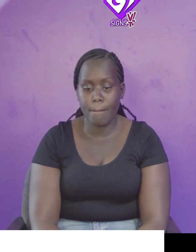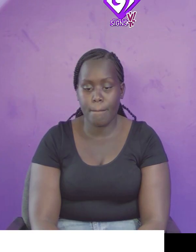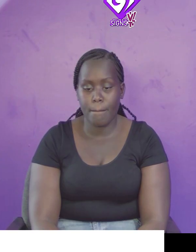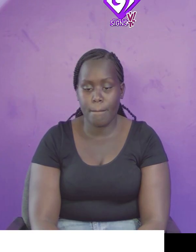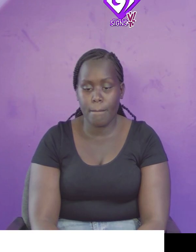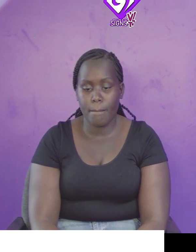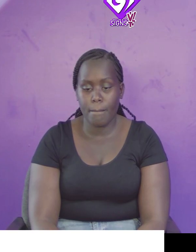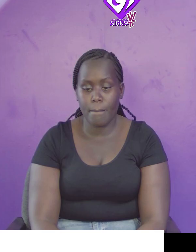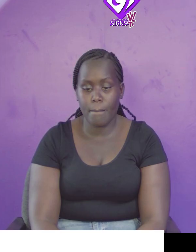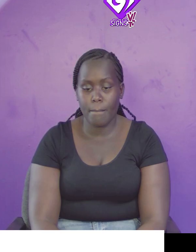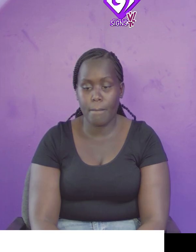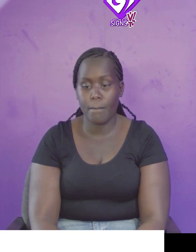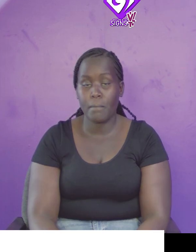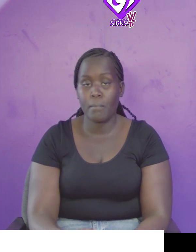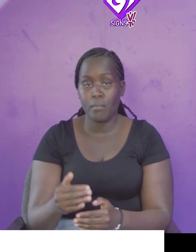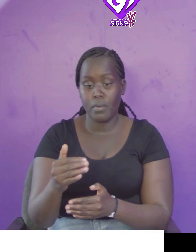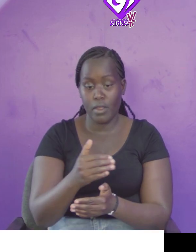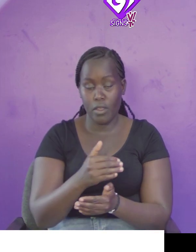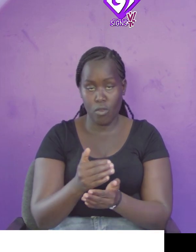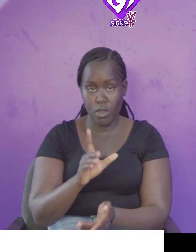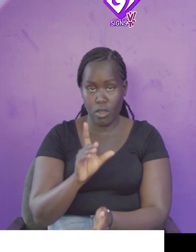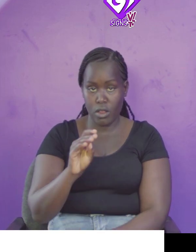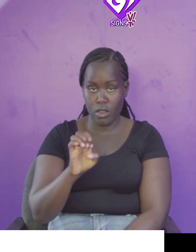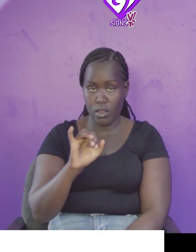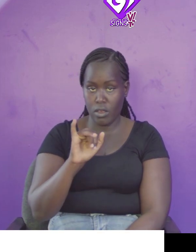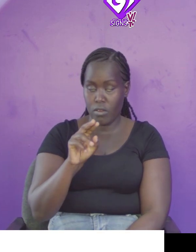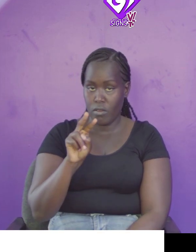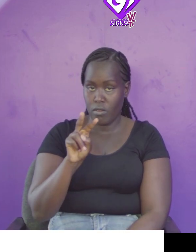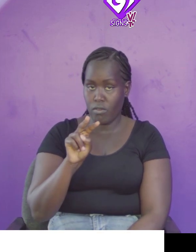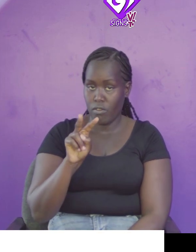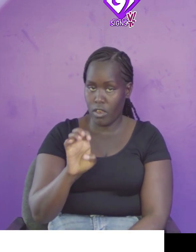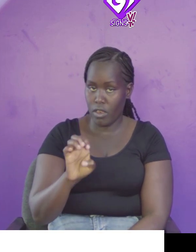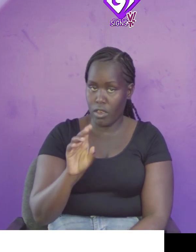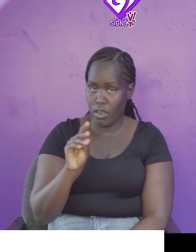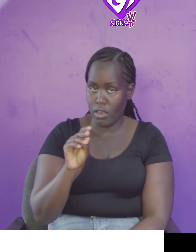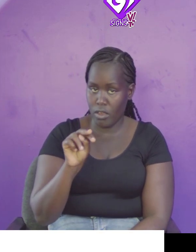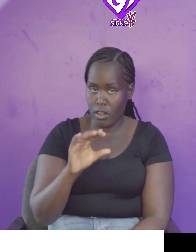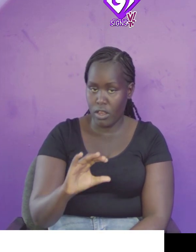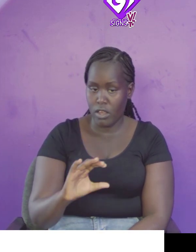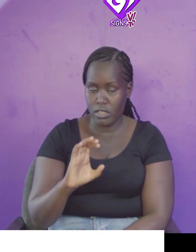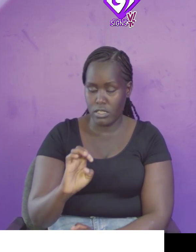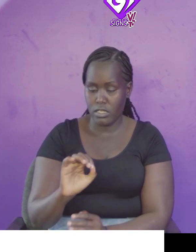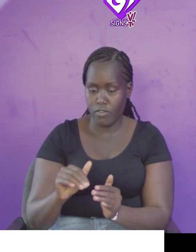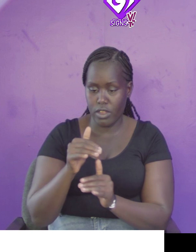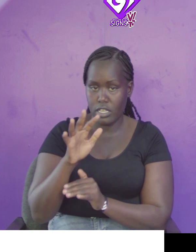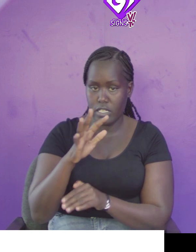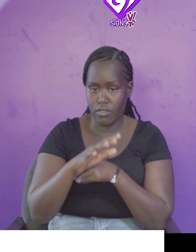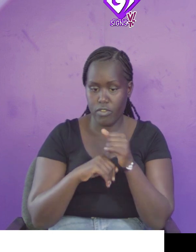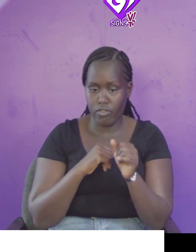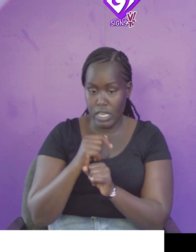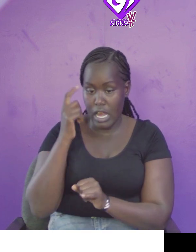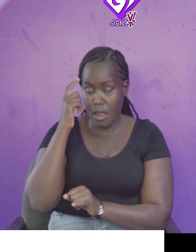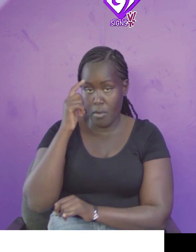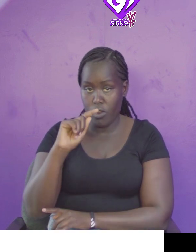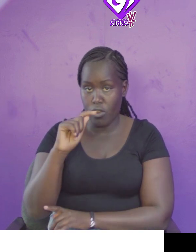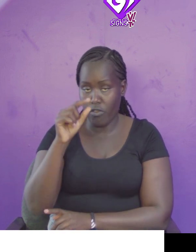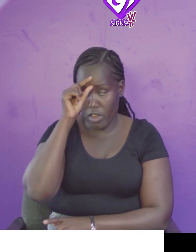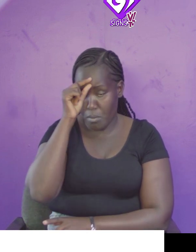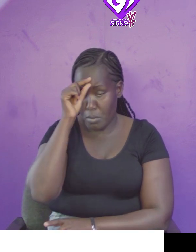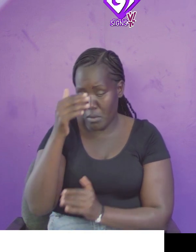Collect dividends for the next 5 years. So, in the mind of government, there will be no Kenya in the next 5 years or